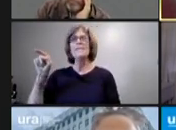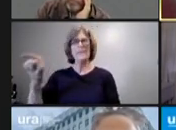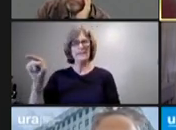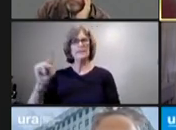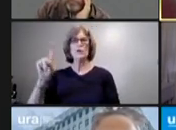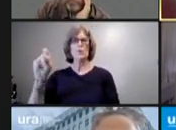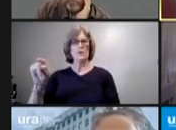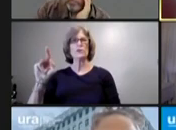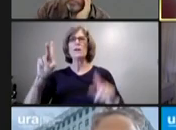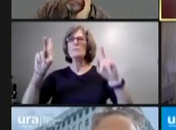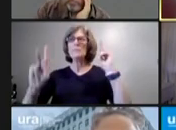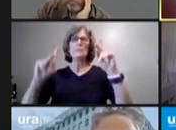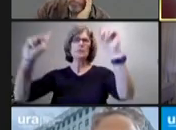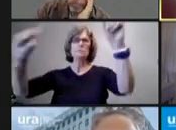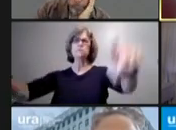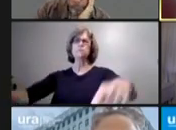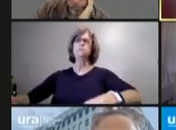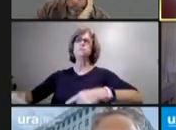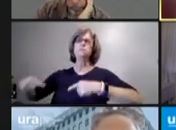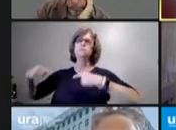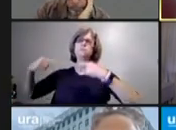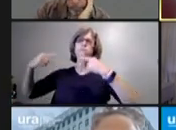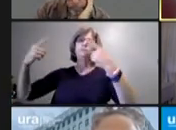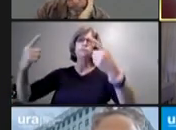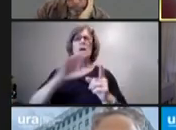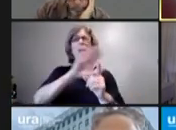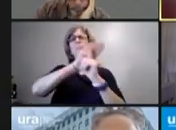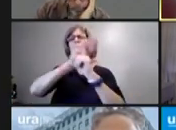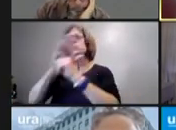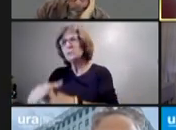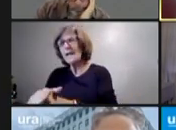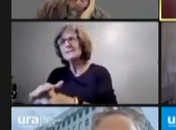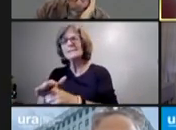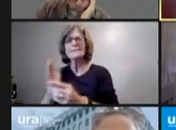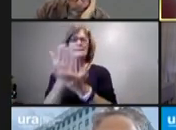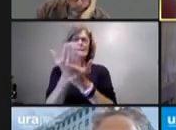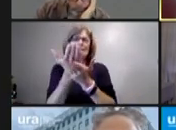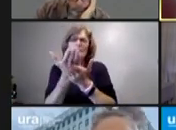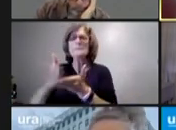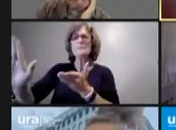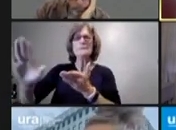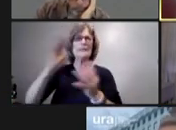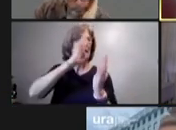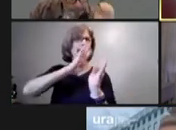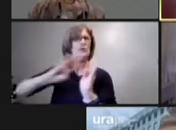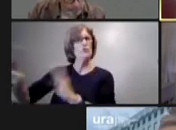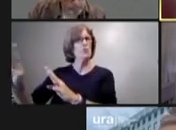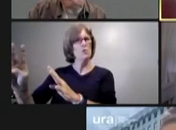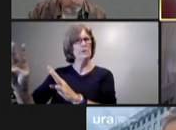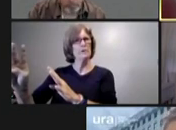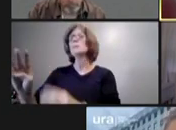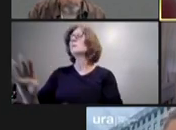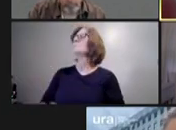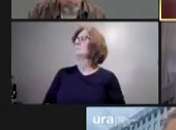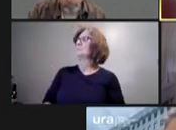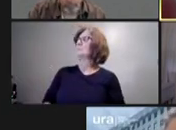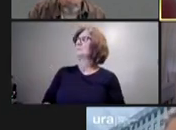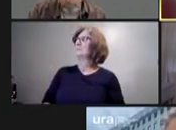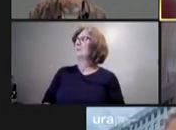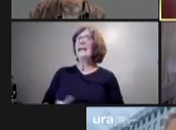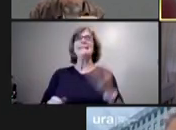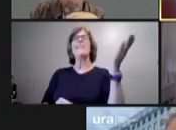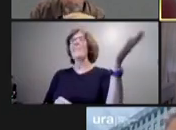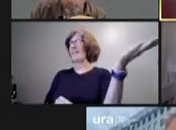have been historically marginalized, oppressed, and kept out of certain entities, just because you make it available